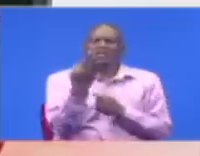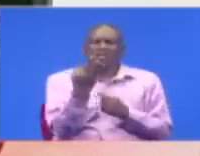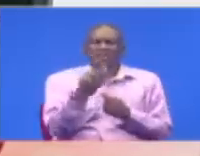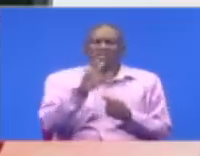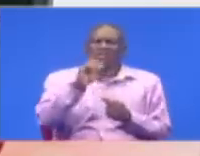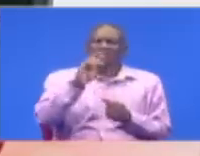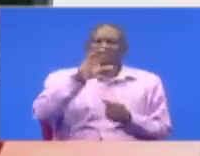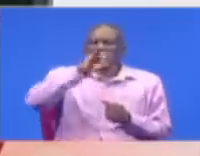DCJ,